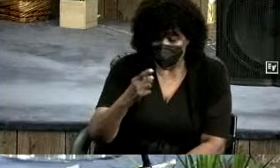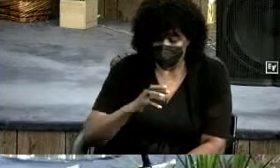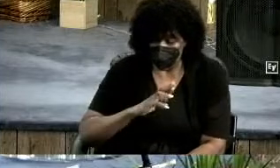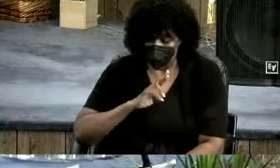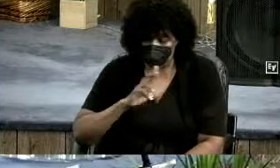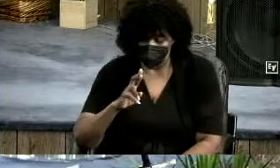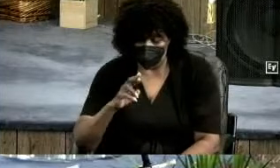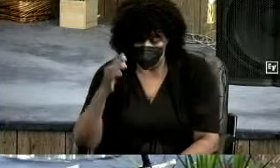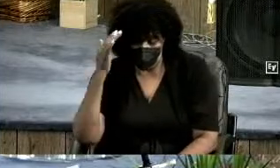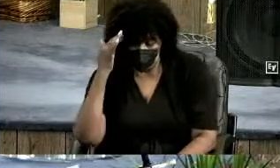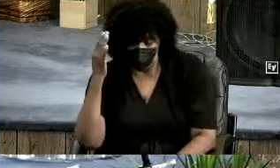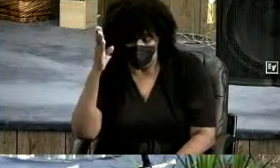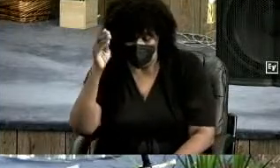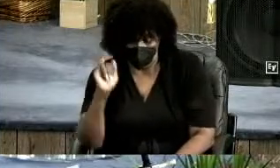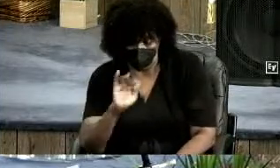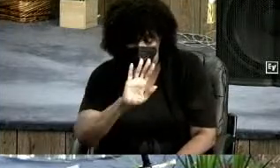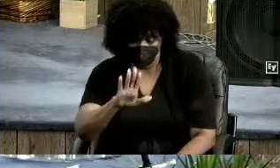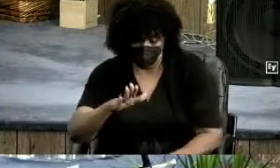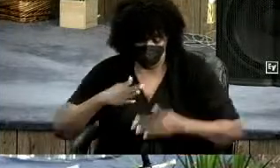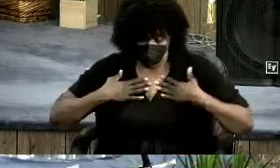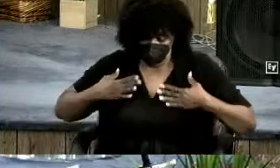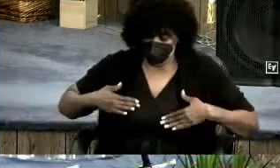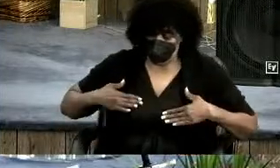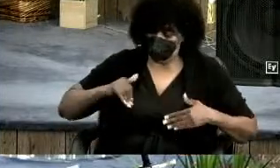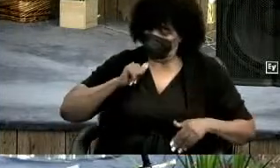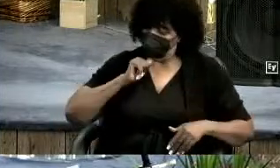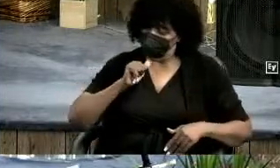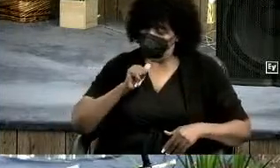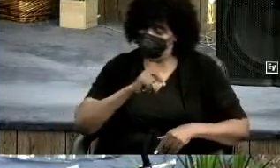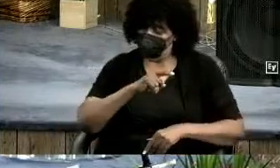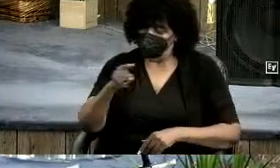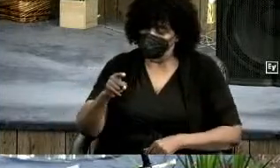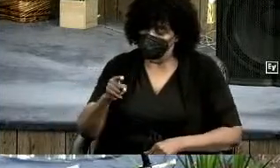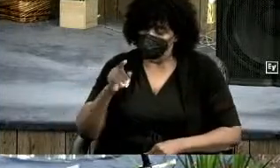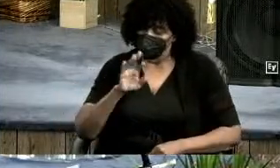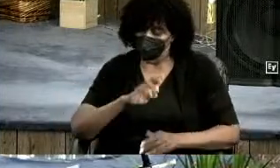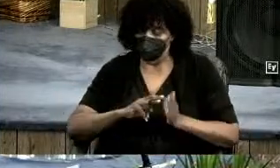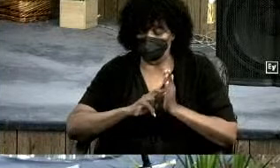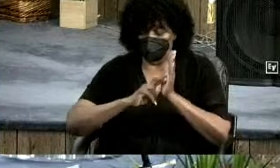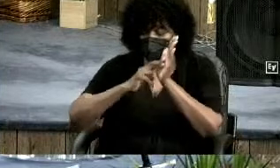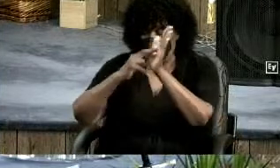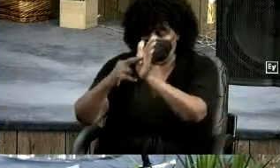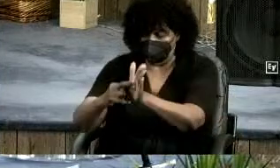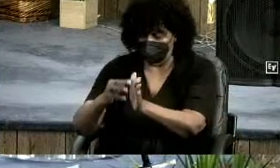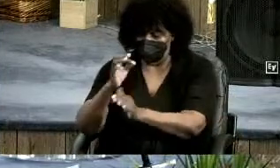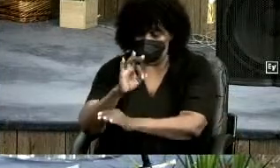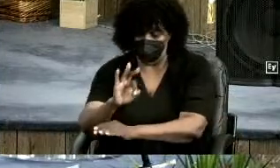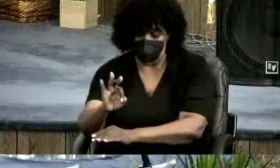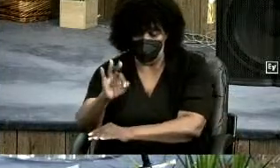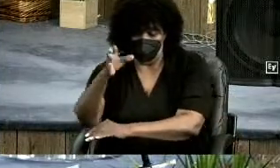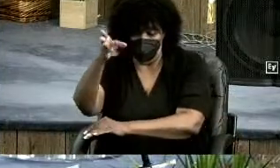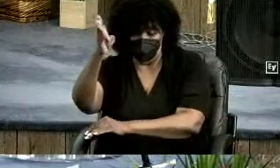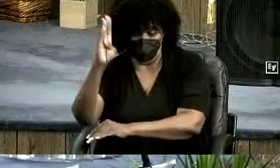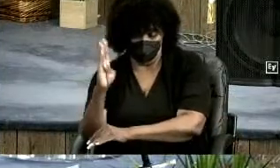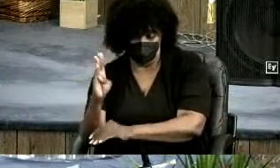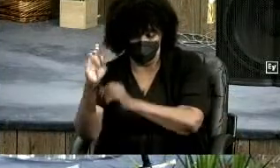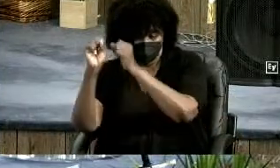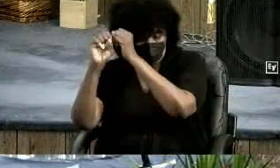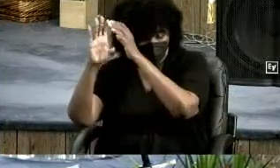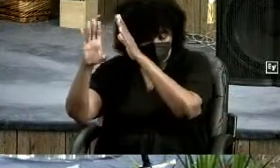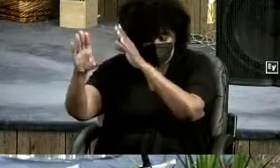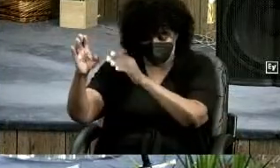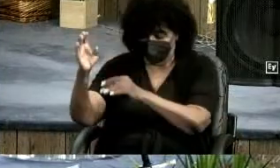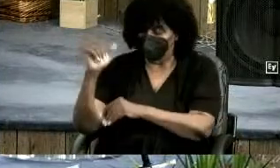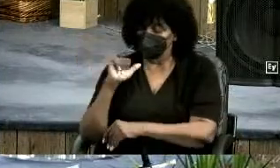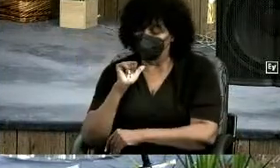of flesh, that's not who you are. You are the very reflection of God the Father. And by the way, I'm not